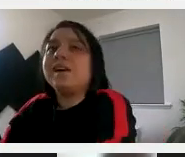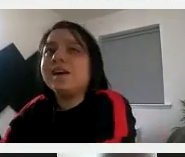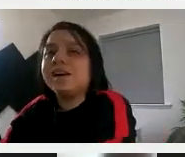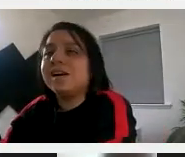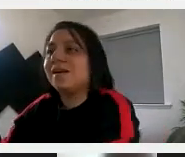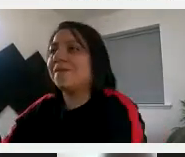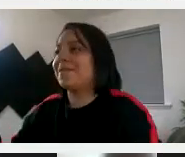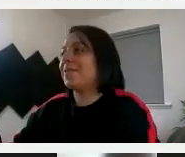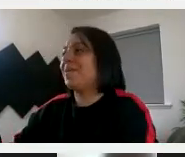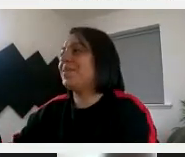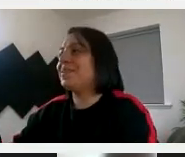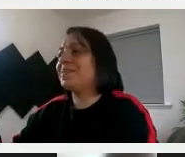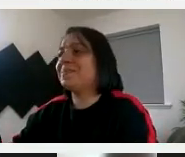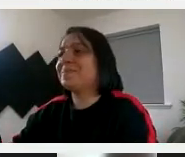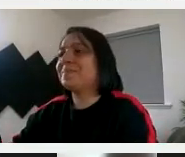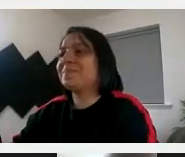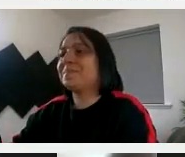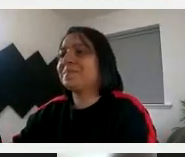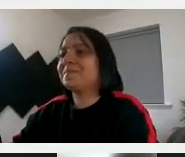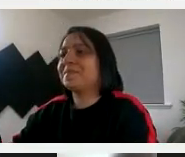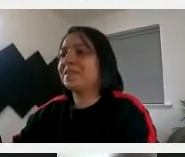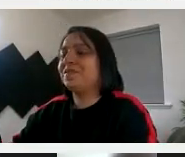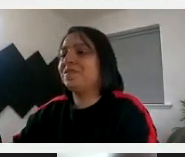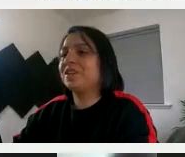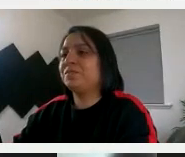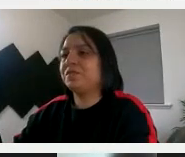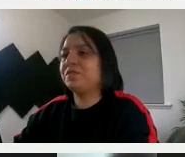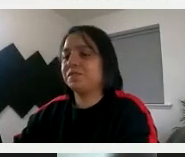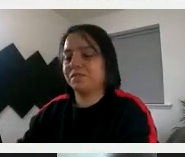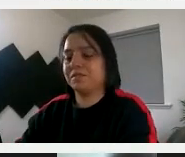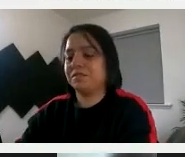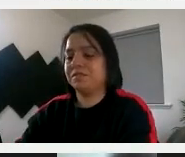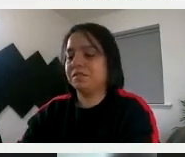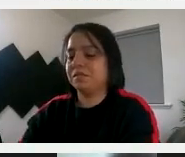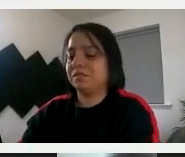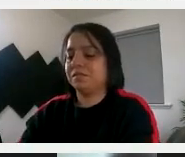Yorkshire. Oh, wow. Nice one. Yorkshire is beautiful.